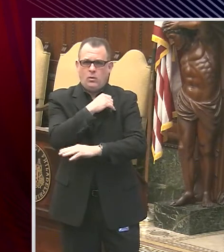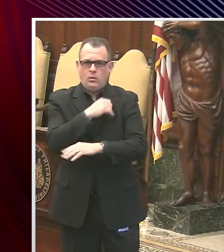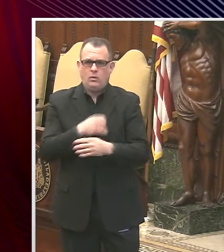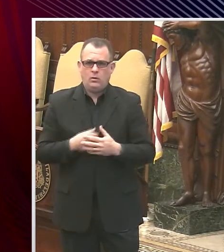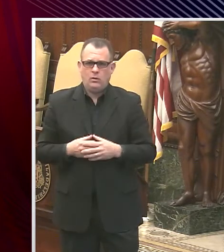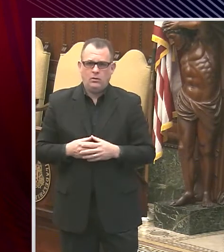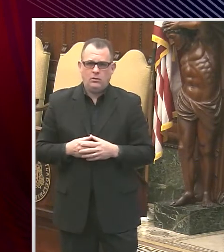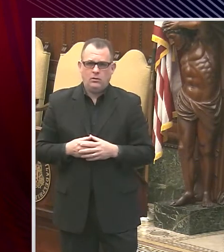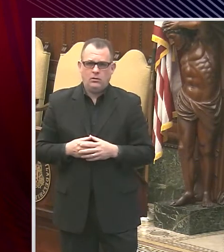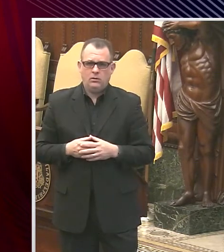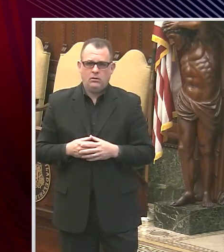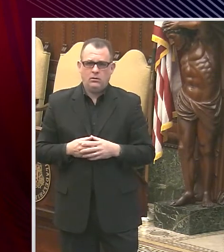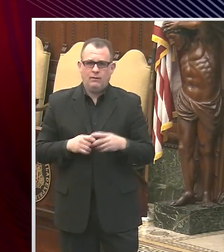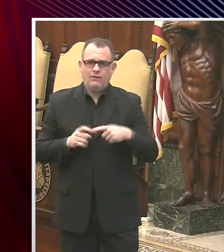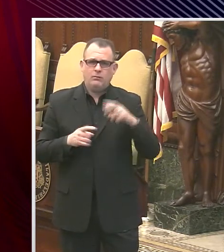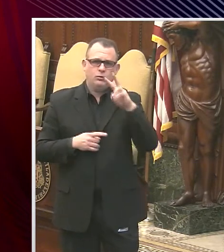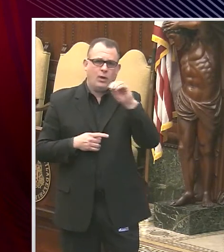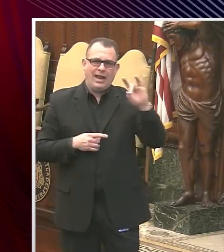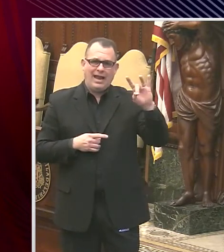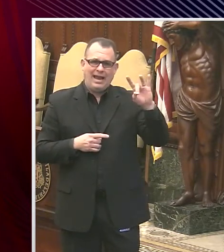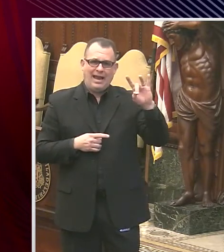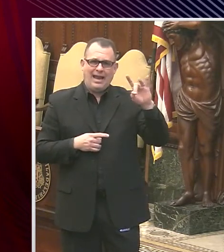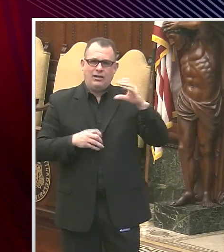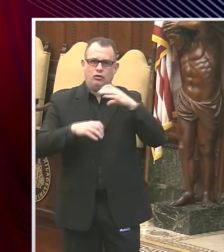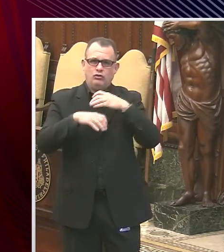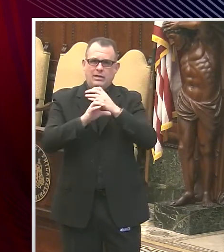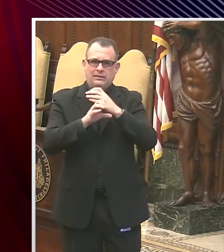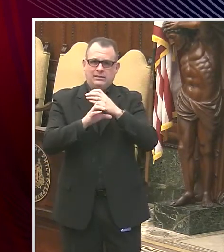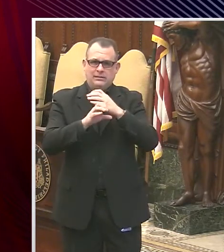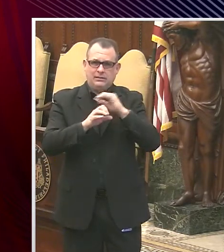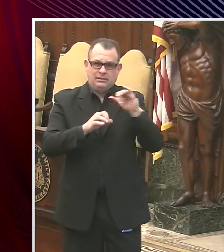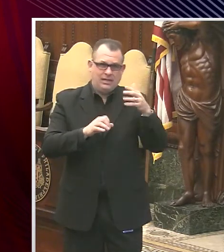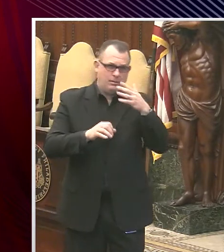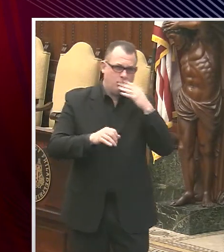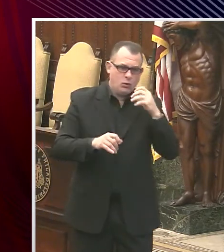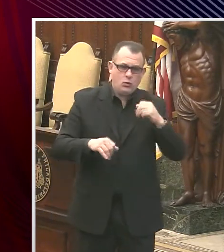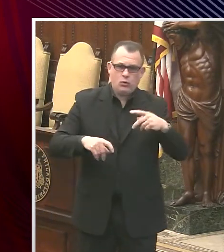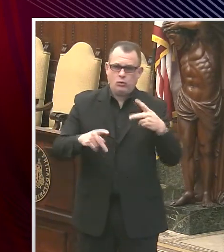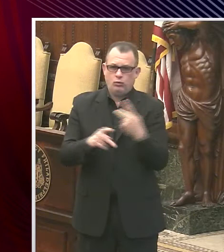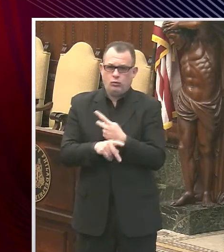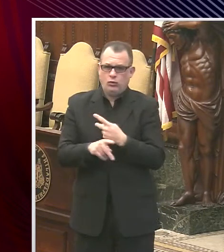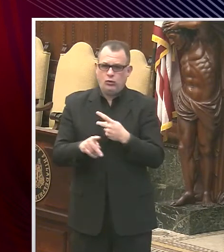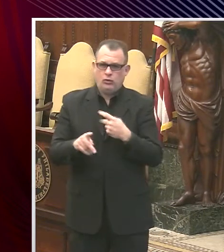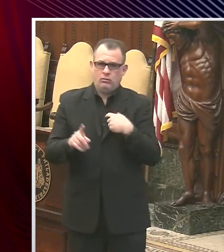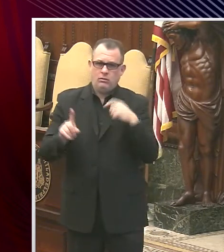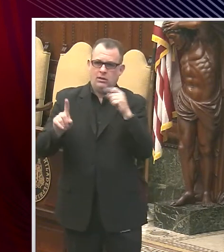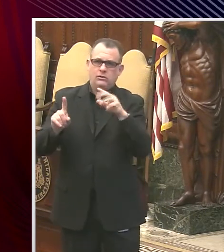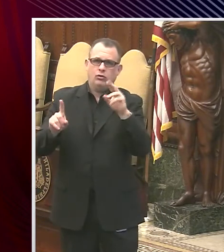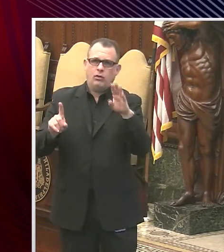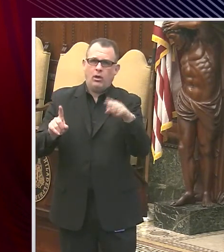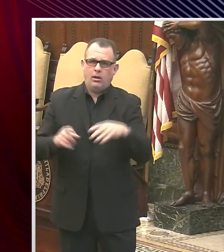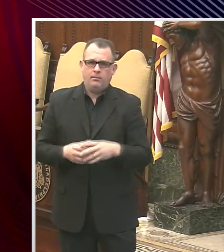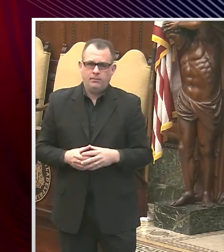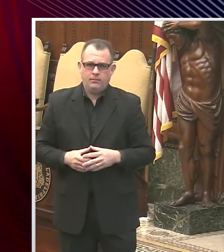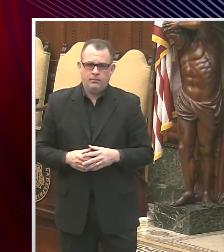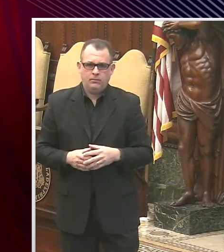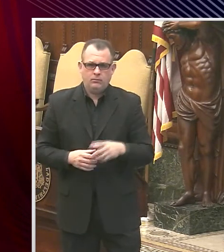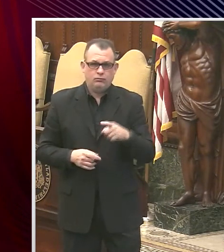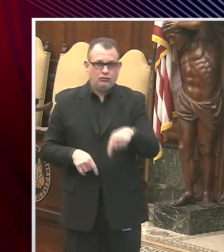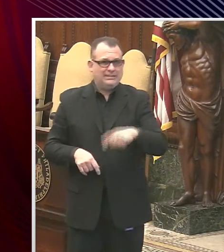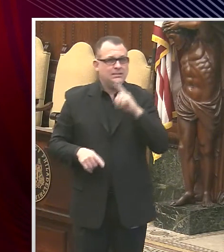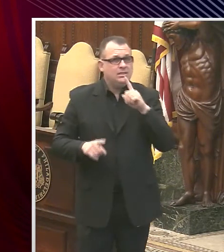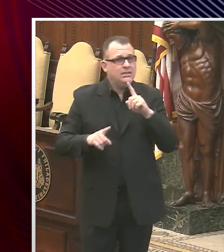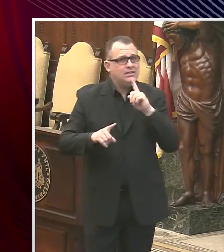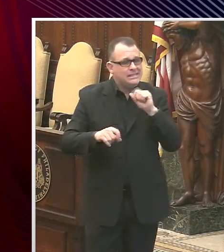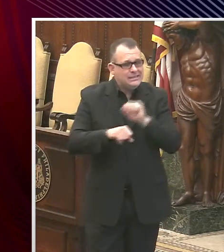2008 crisis? Is this better, worse, in your opinion? I guess this is for Rob. Yeah, this is different. We didn't